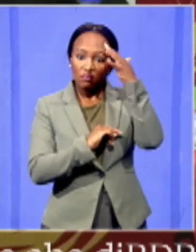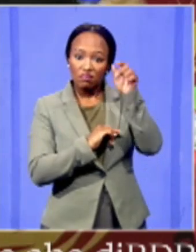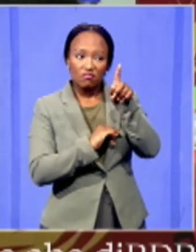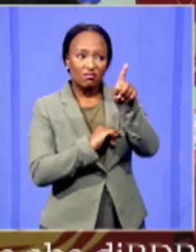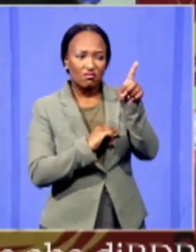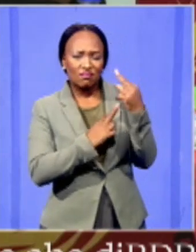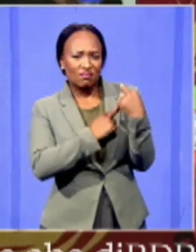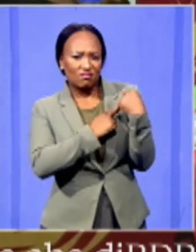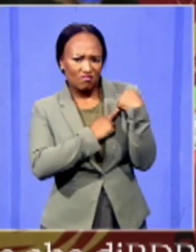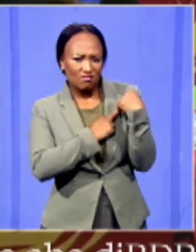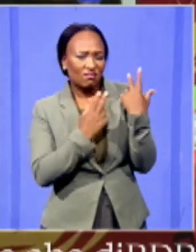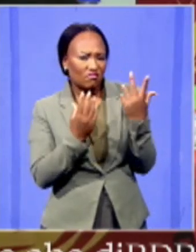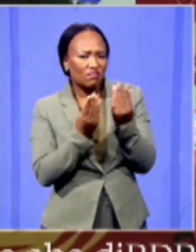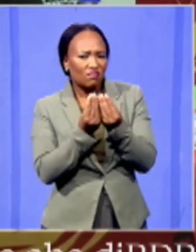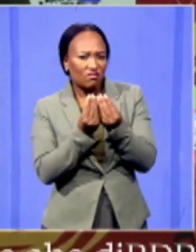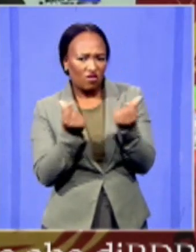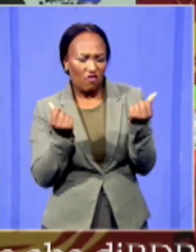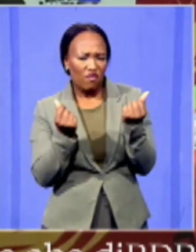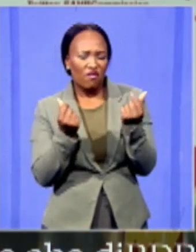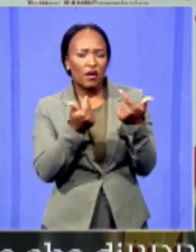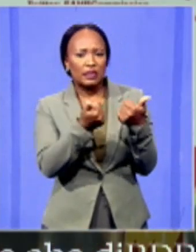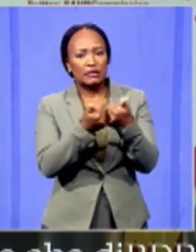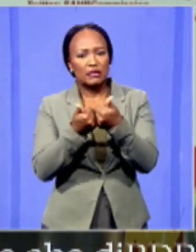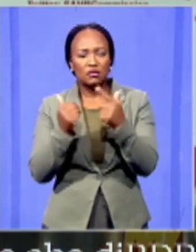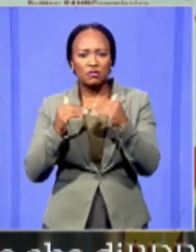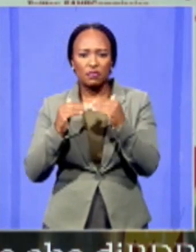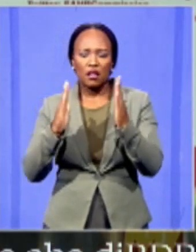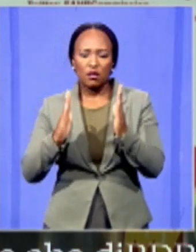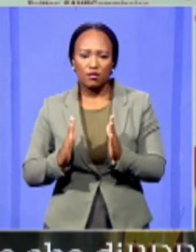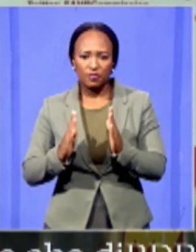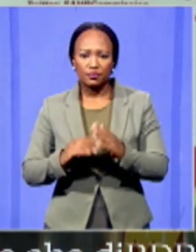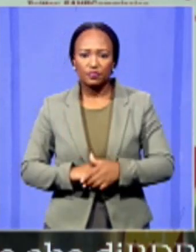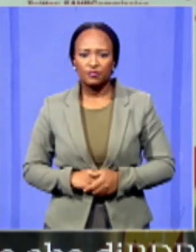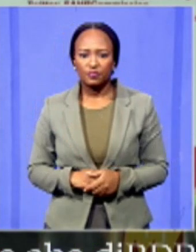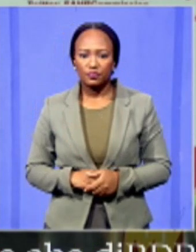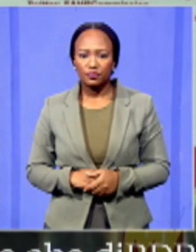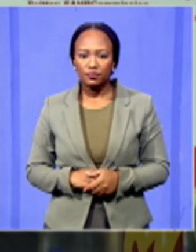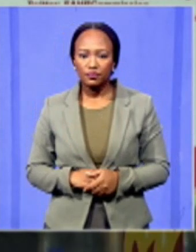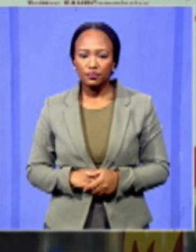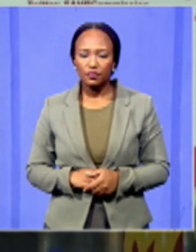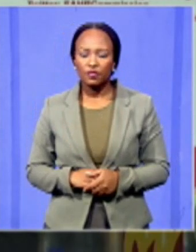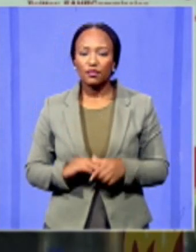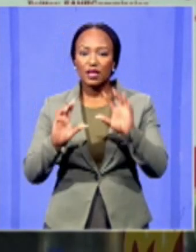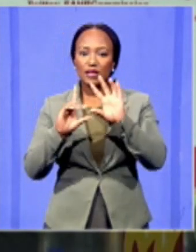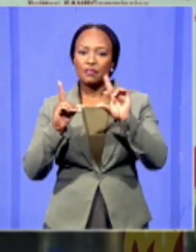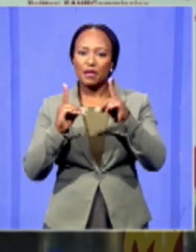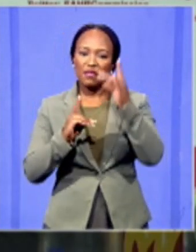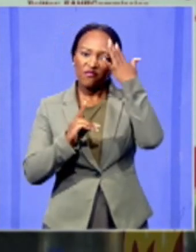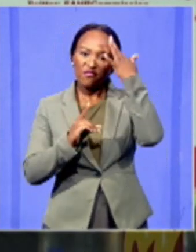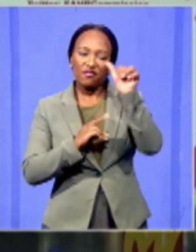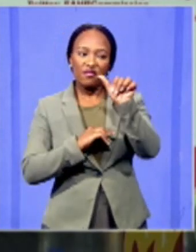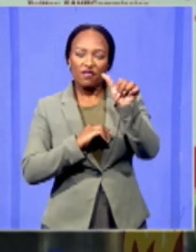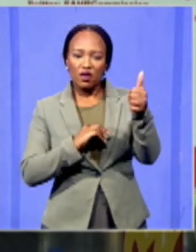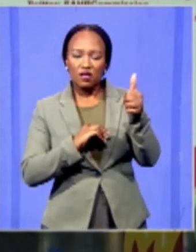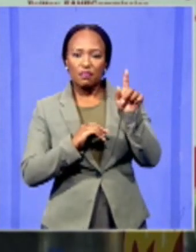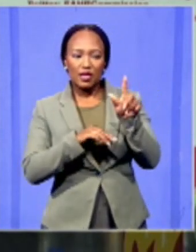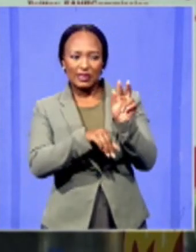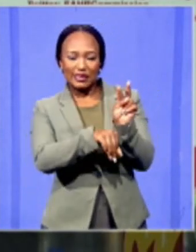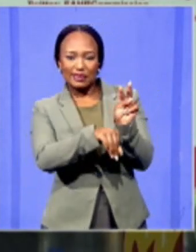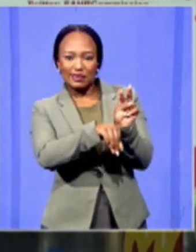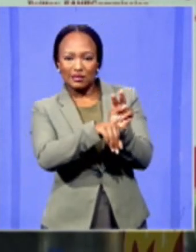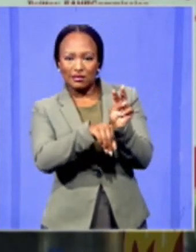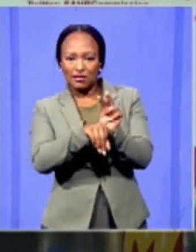rwesiwe maikarabelo le go rarabolola dikgwetlho tsa matlo. Other government departments that are meant to play an oversight role over